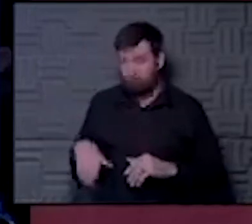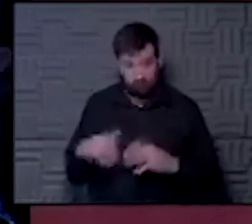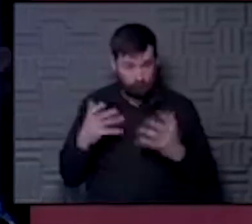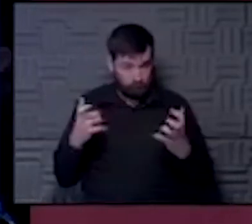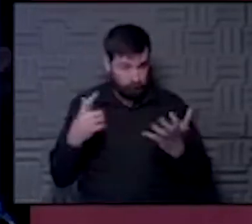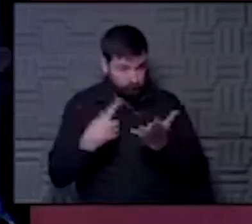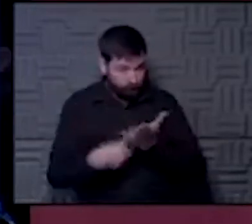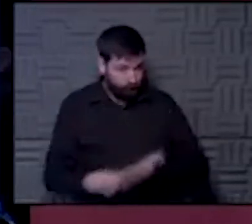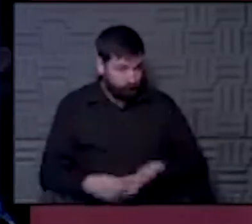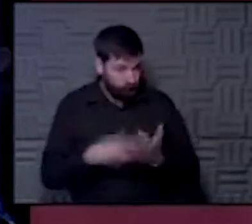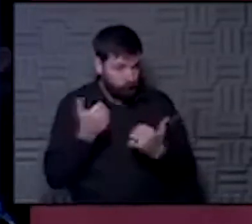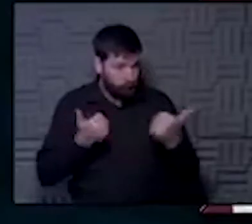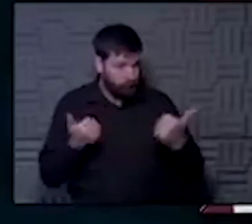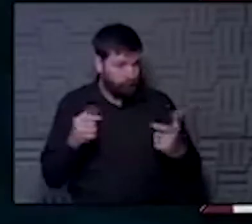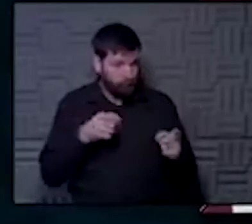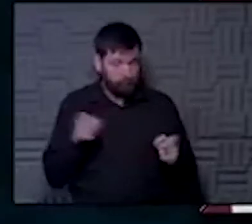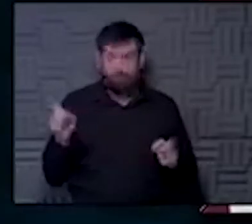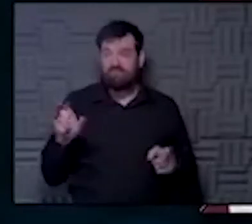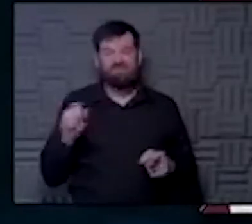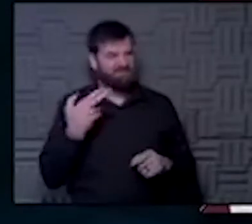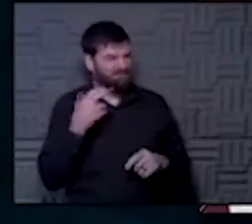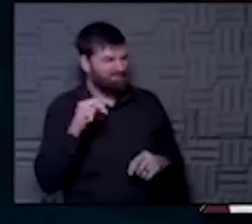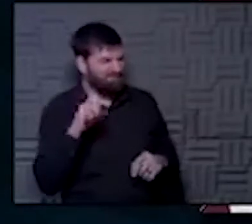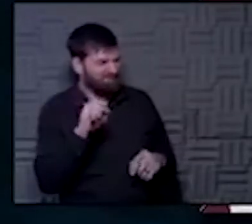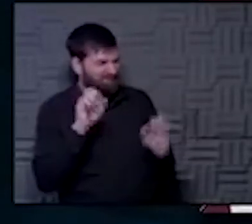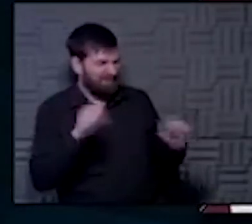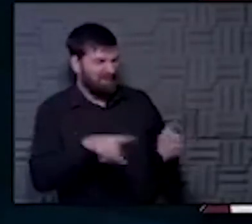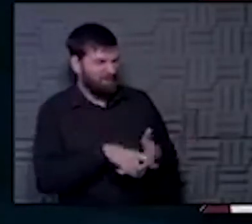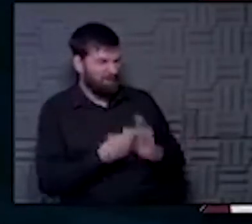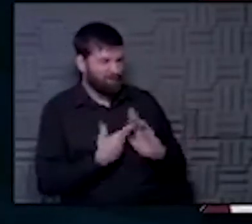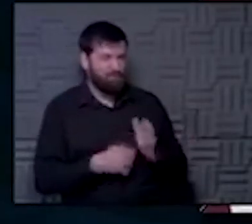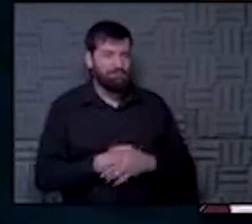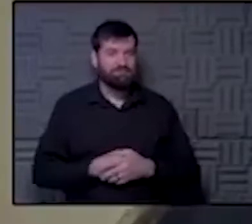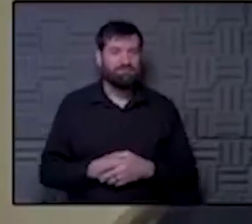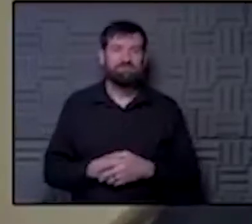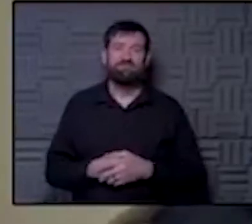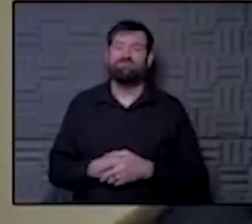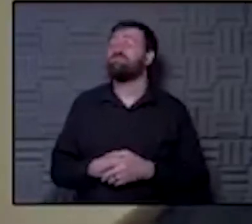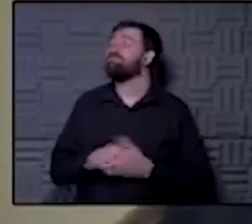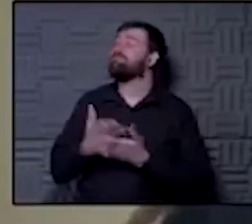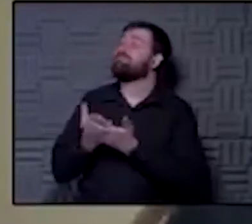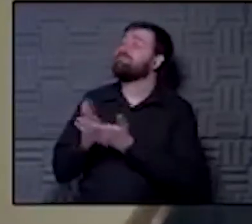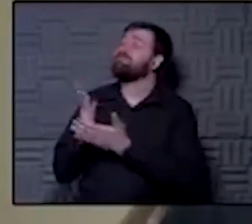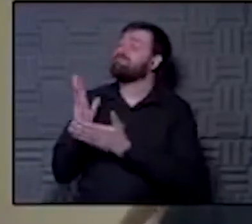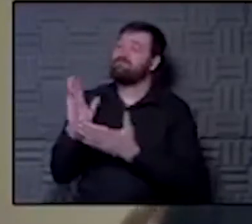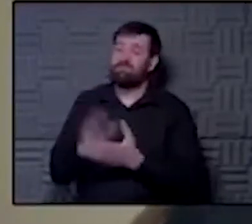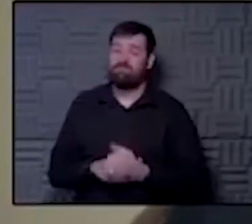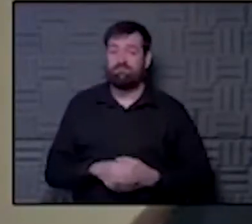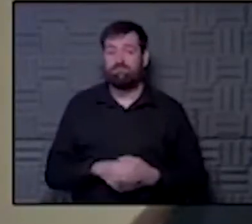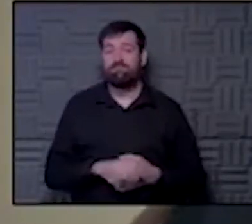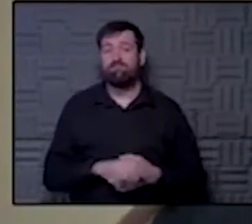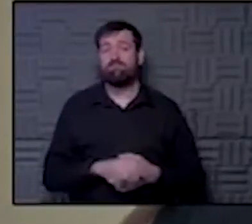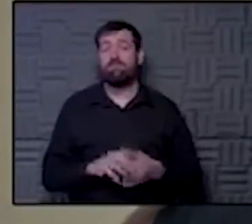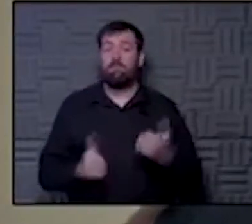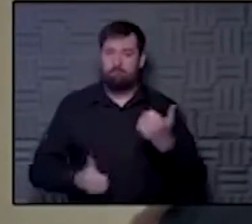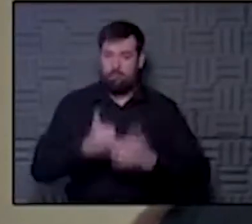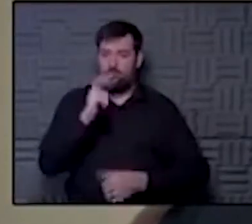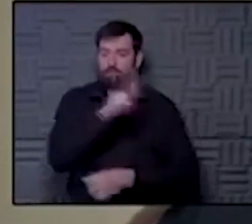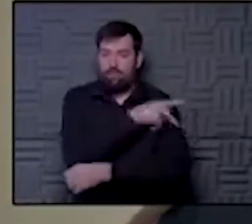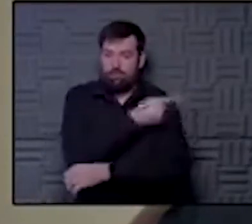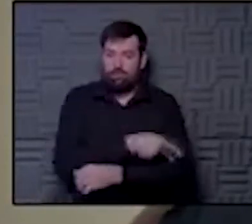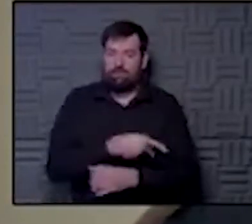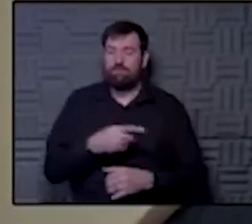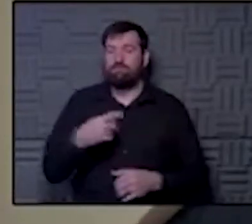go through those criteria with us? We can let her start. Shannon? All right. Most of the patients we are seeing are